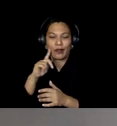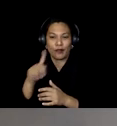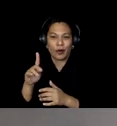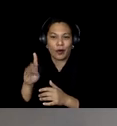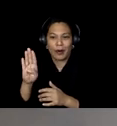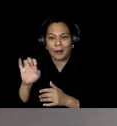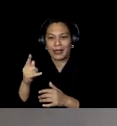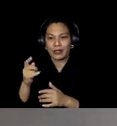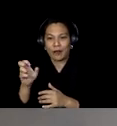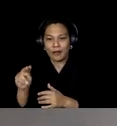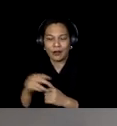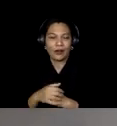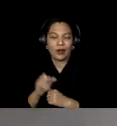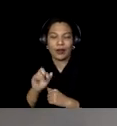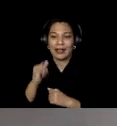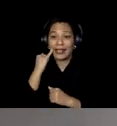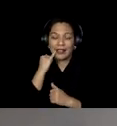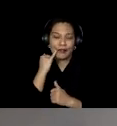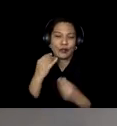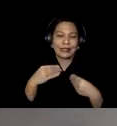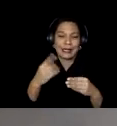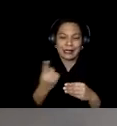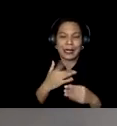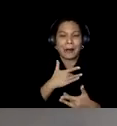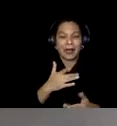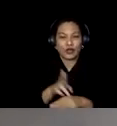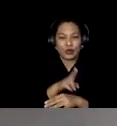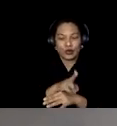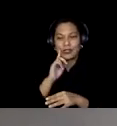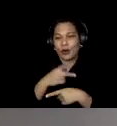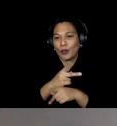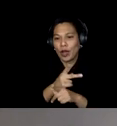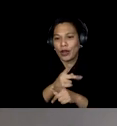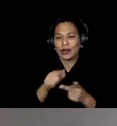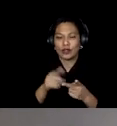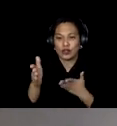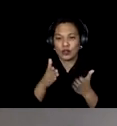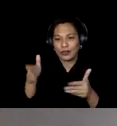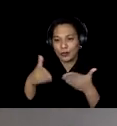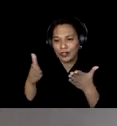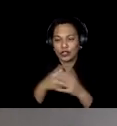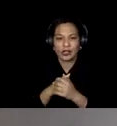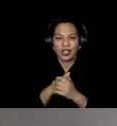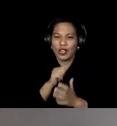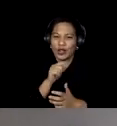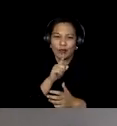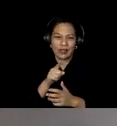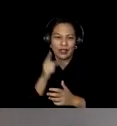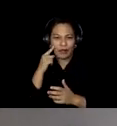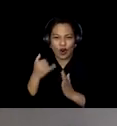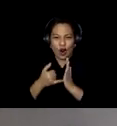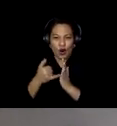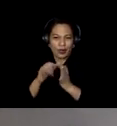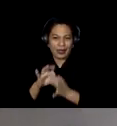try to rank for like, if they're selling something. So a lot of like product and service oriented keywords, not so much like art related